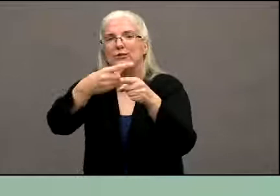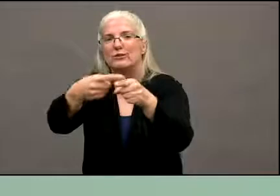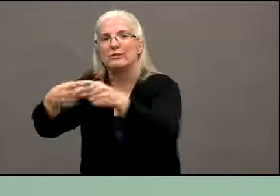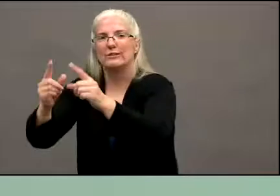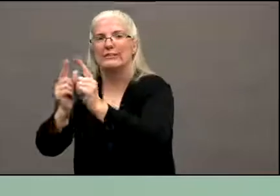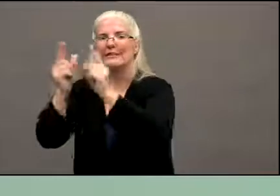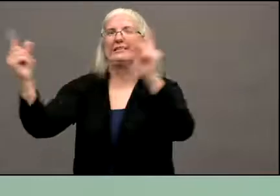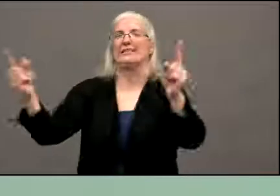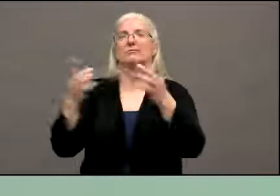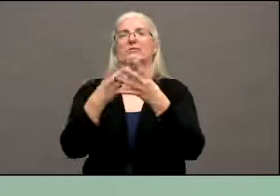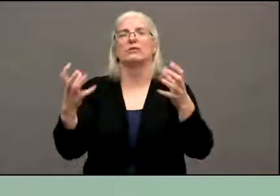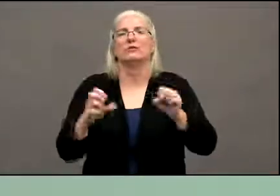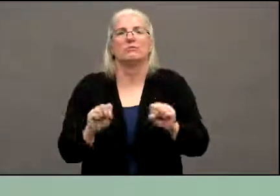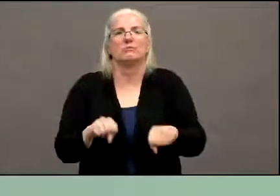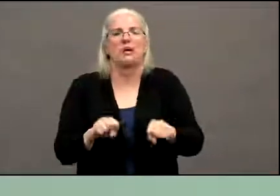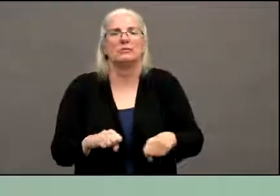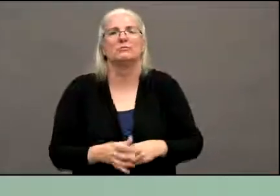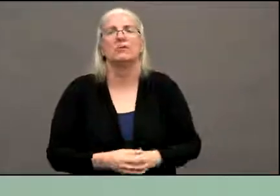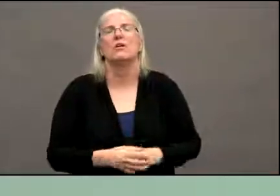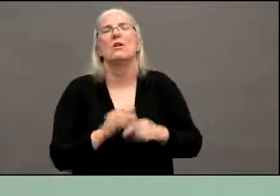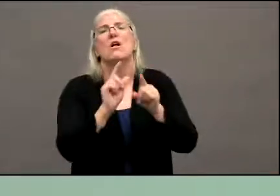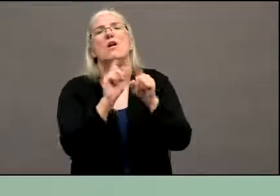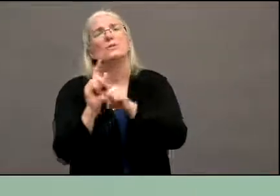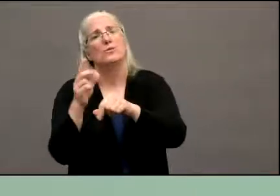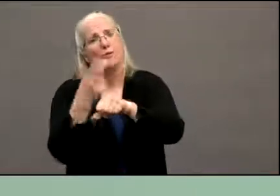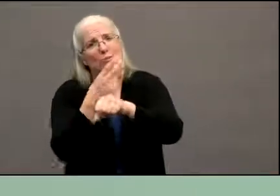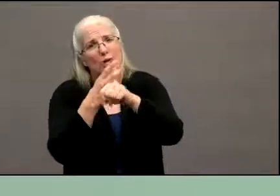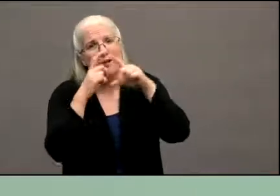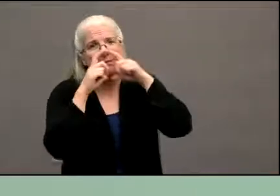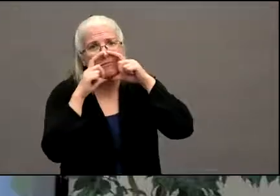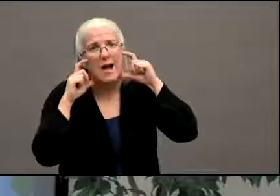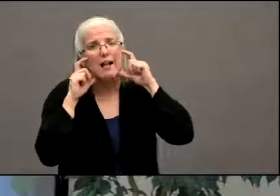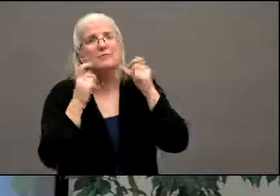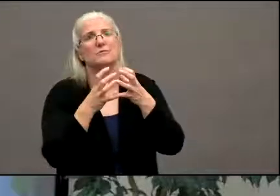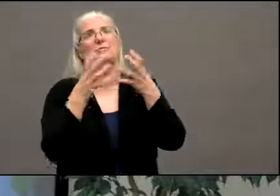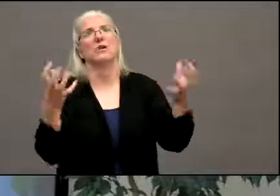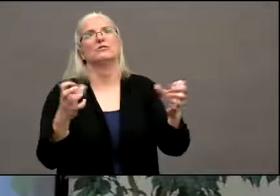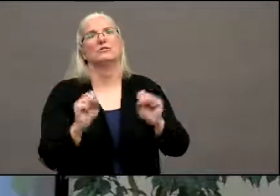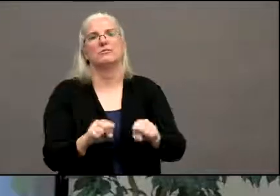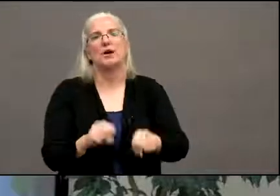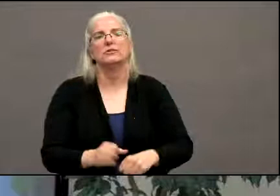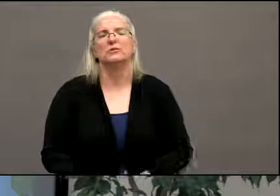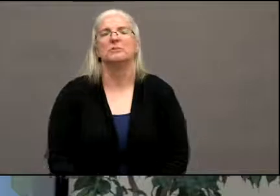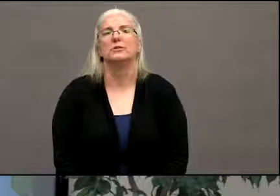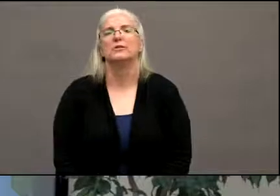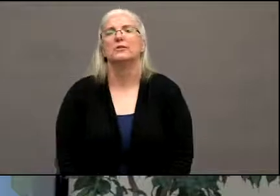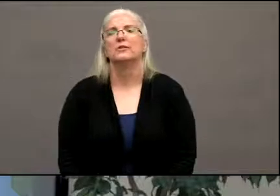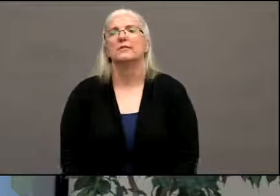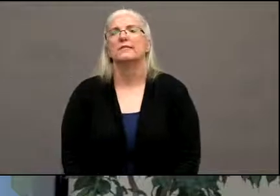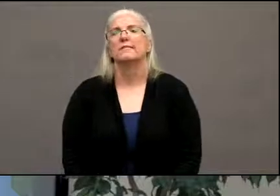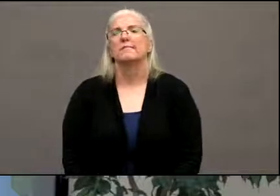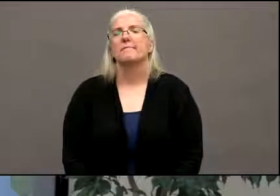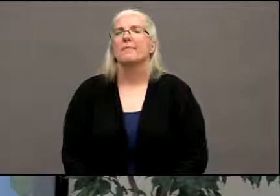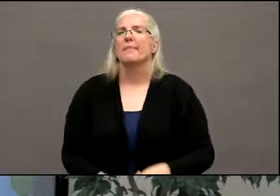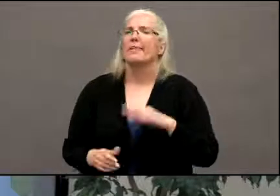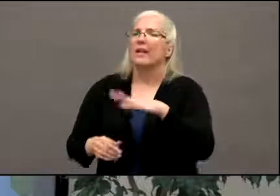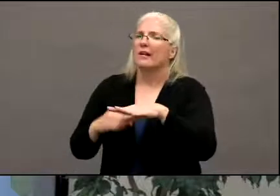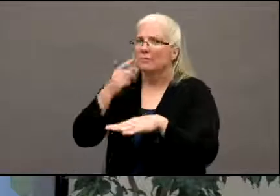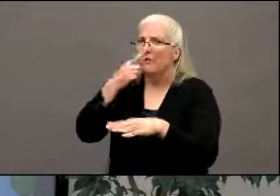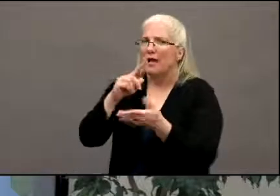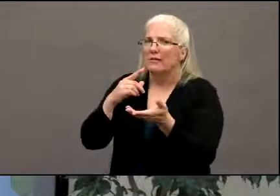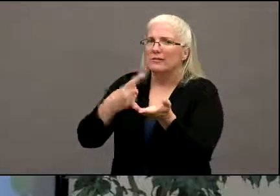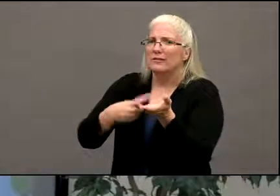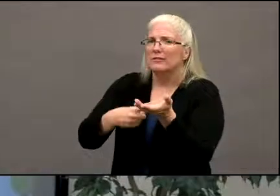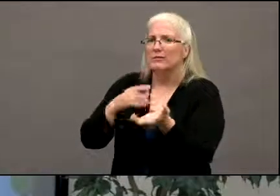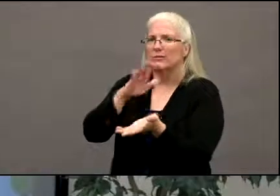always must always be in place as much as possible. So let's talk about school openings, because that one's very tricky, and that's why it's very